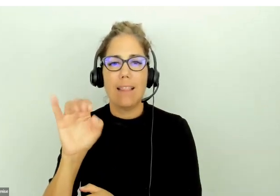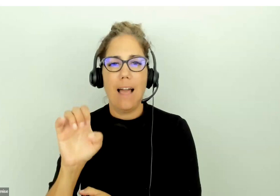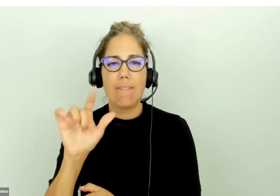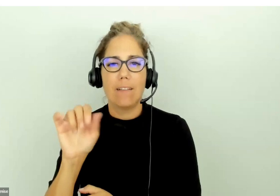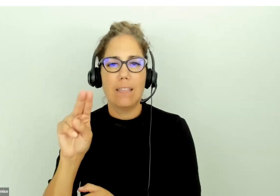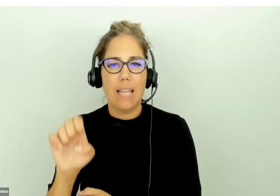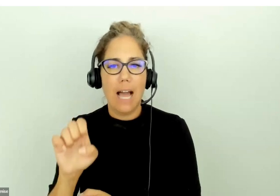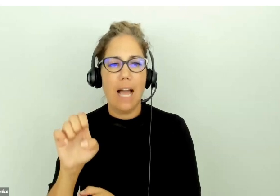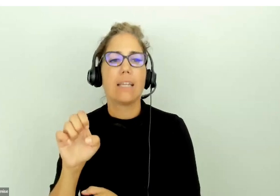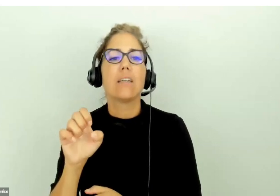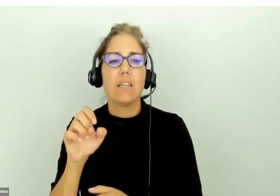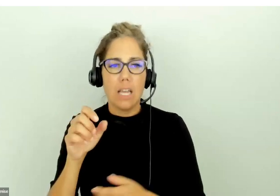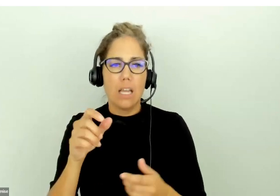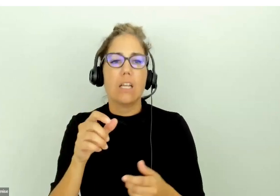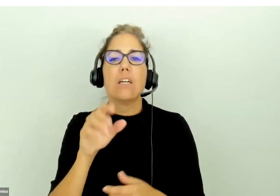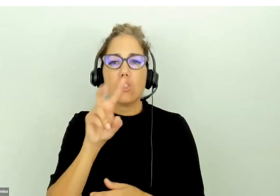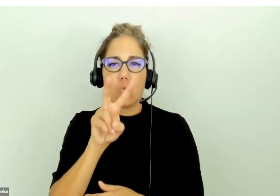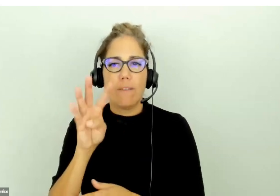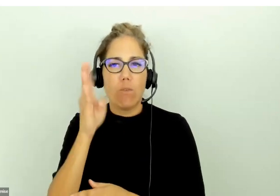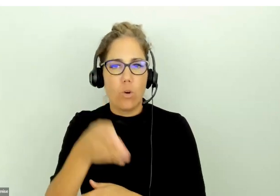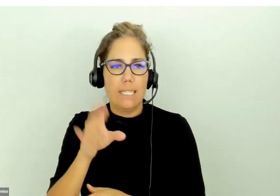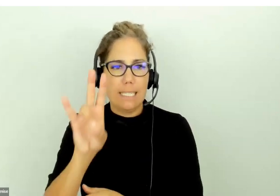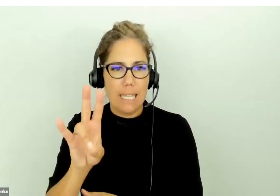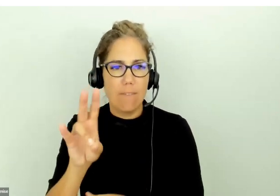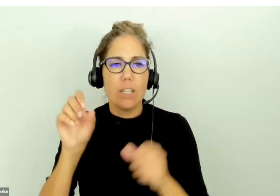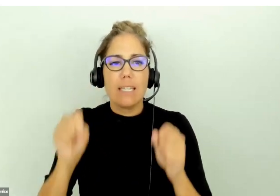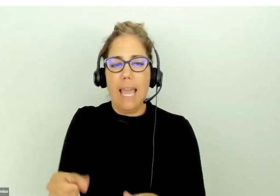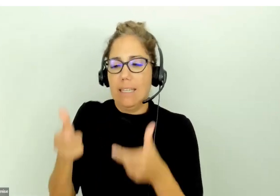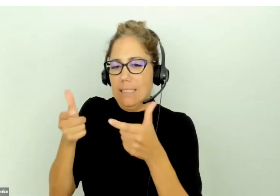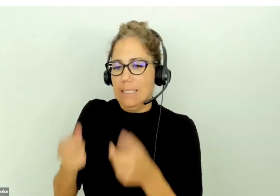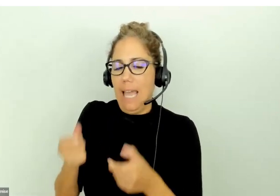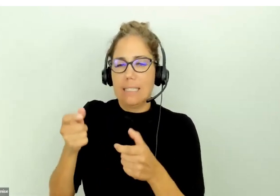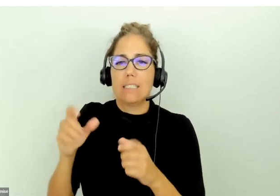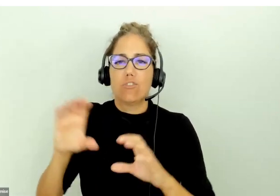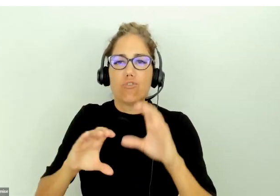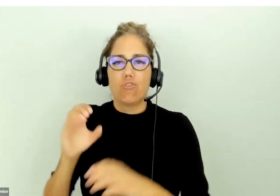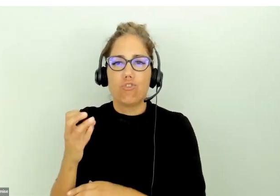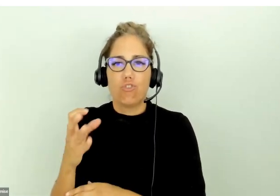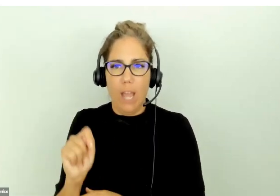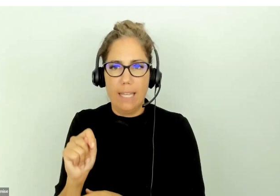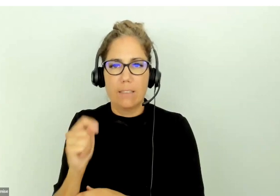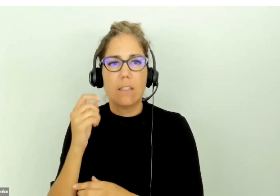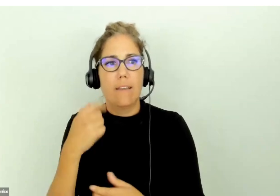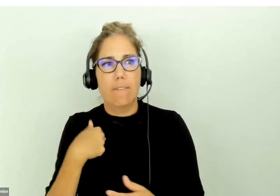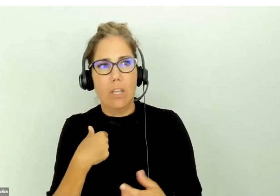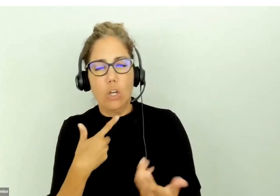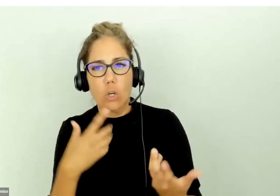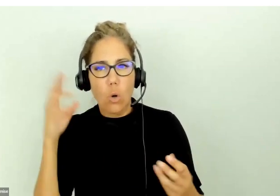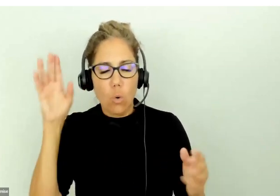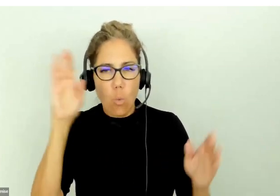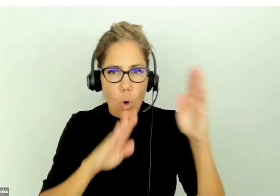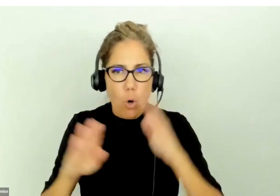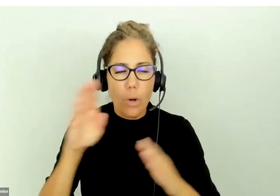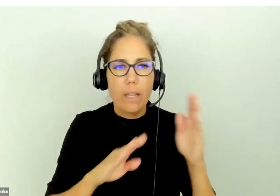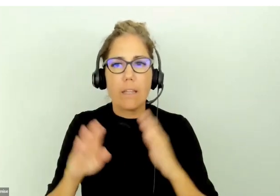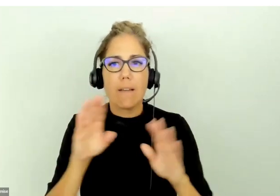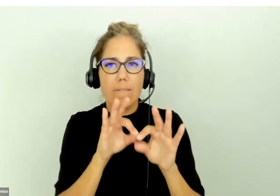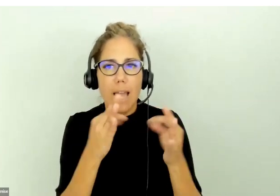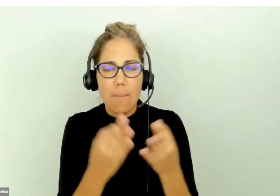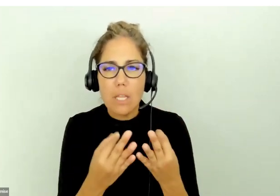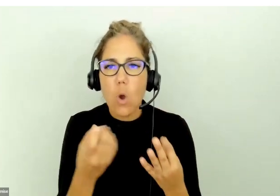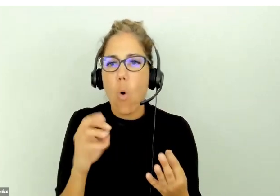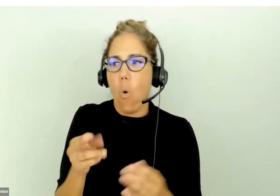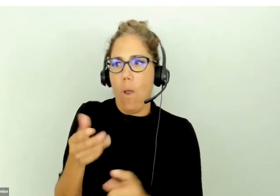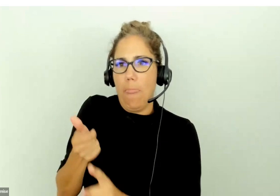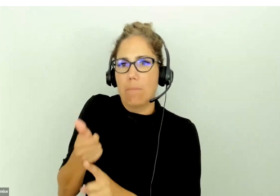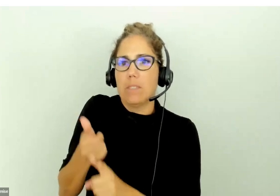call, text, or chat if they are worried about a loved one or they themselves need crisis support. Finally, I want